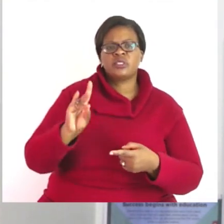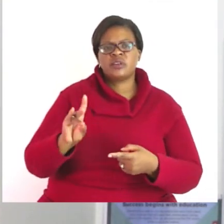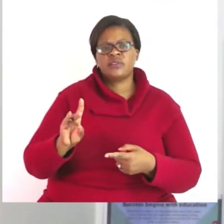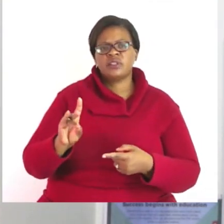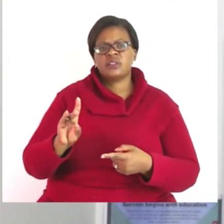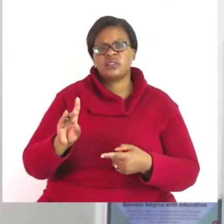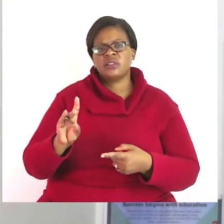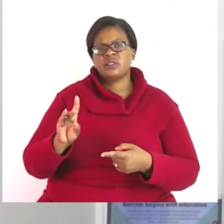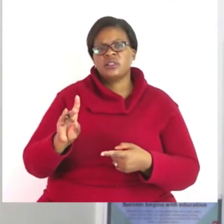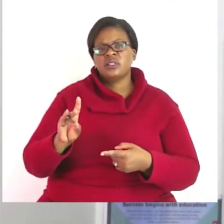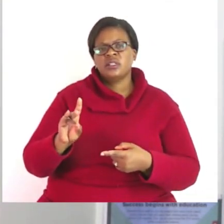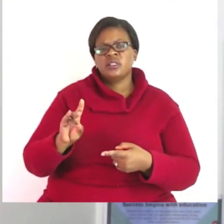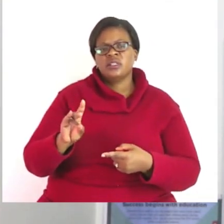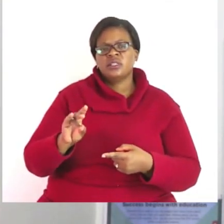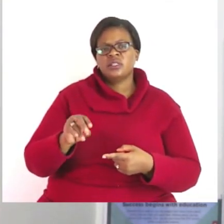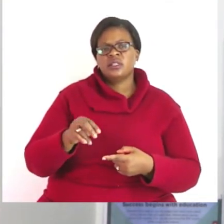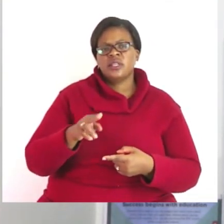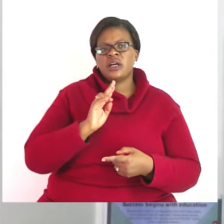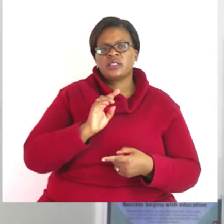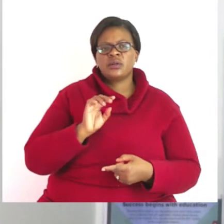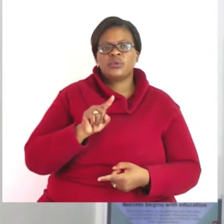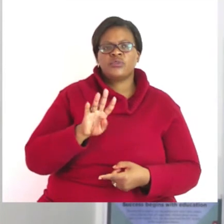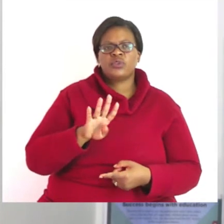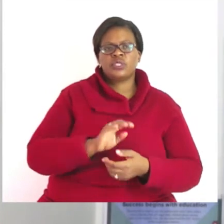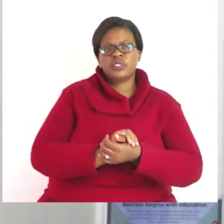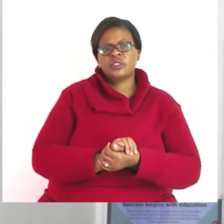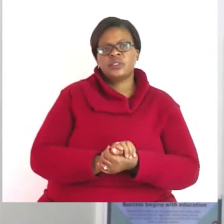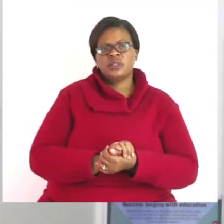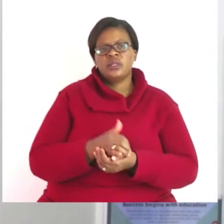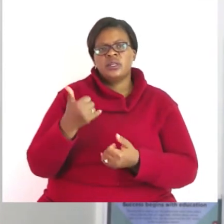be 2 times 7 gives me 14.